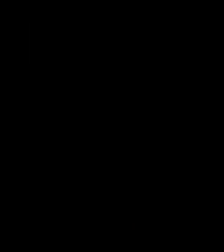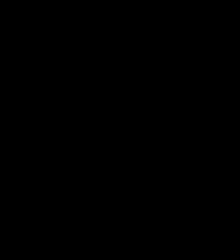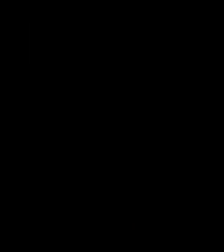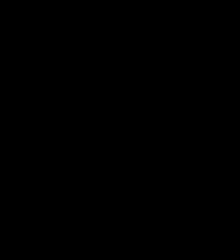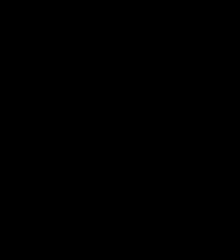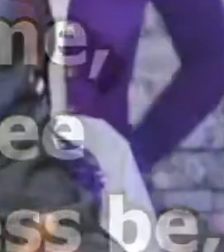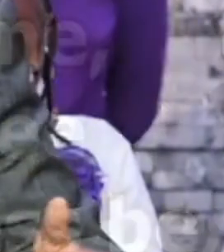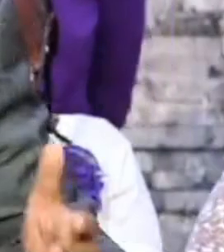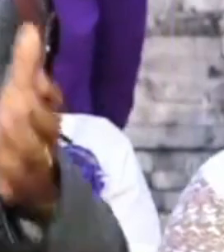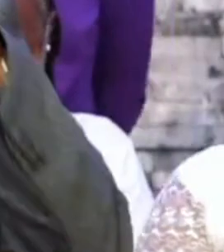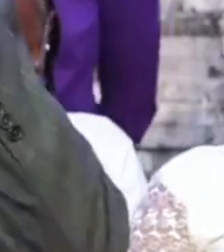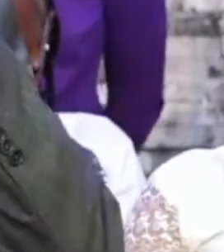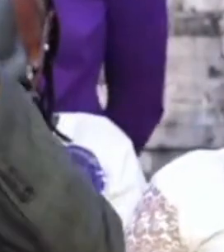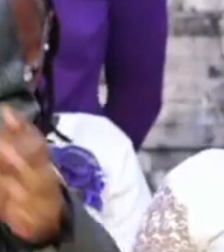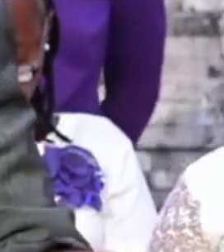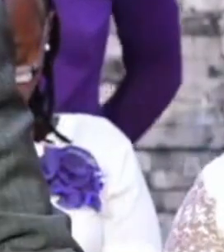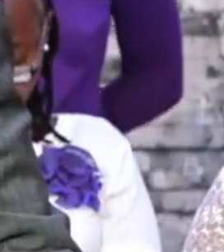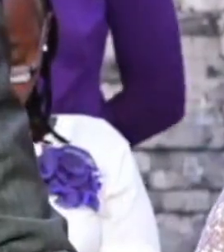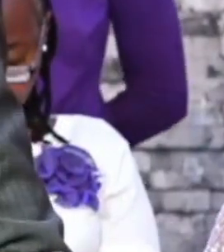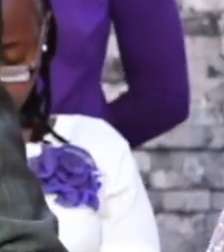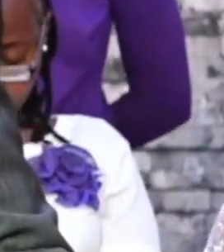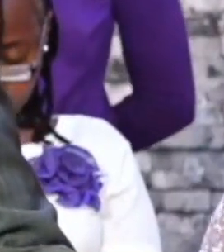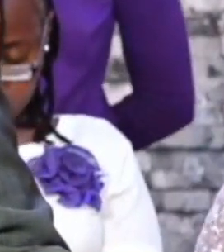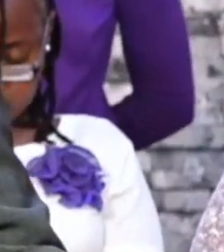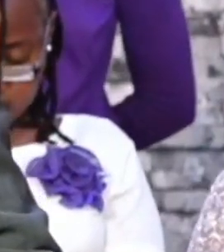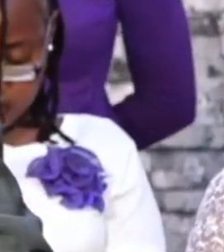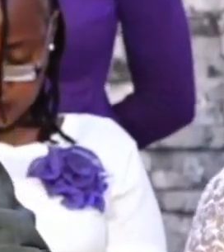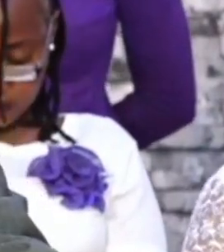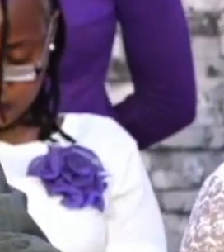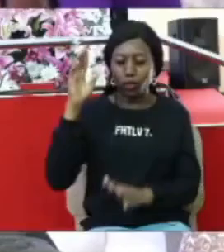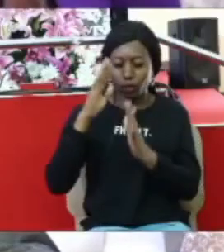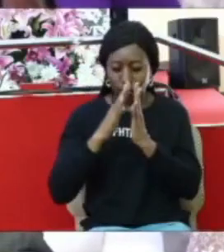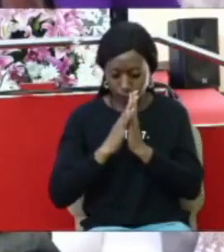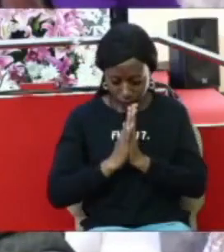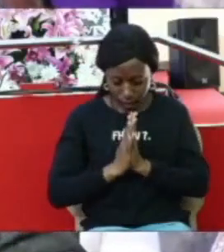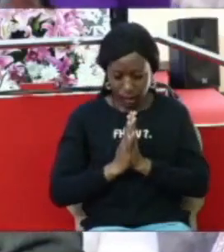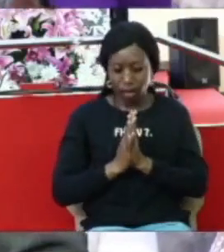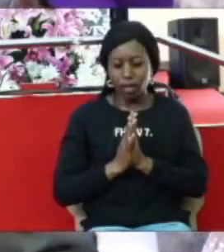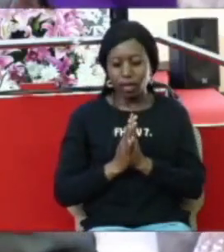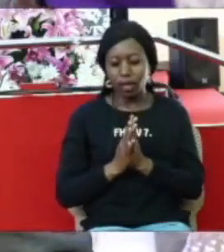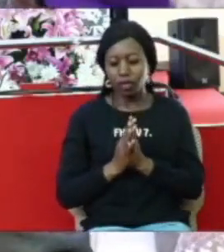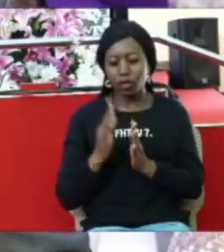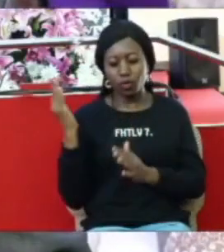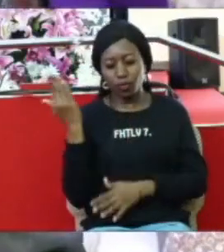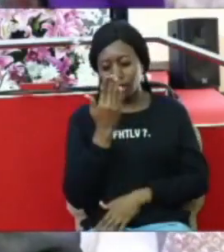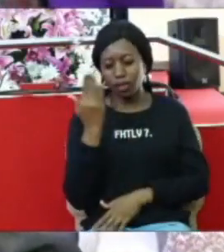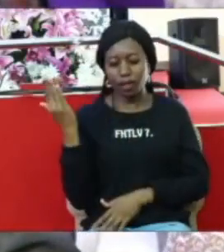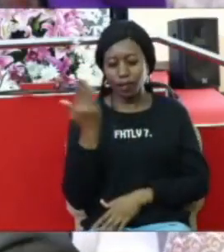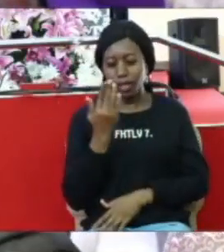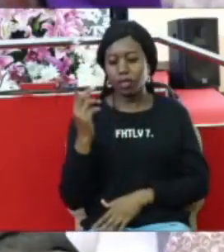Father, our faith looks up to thee. And we pray that you'd minister, yes, again, minister to